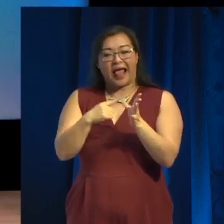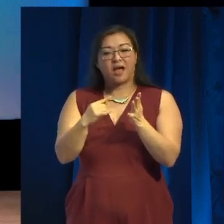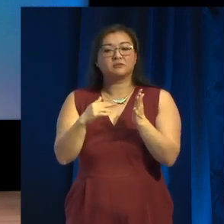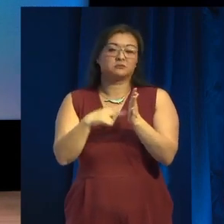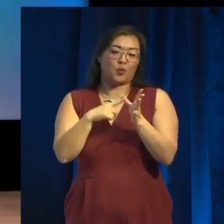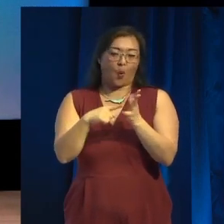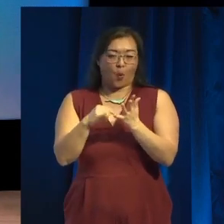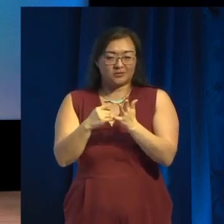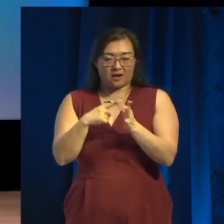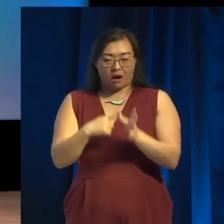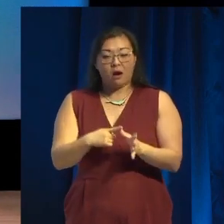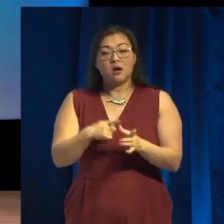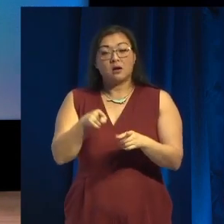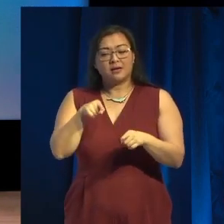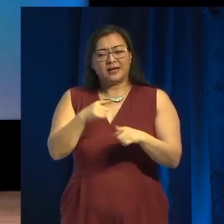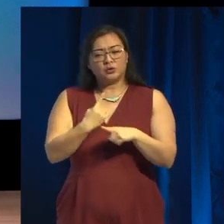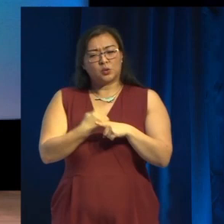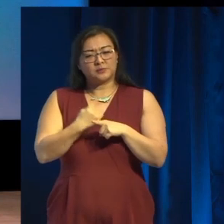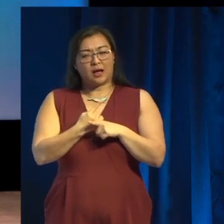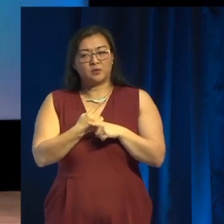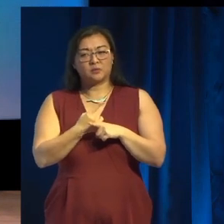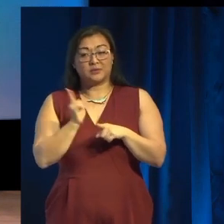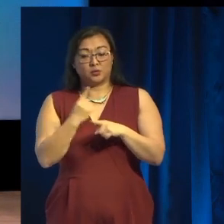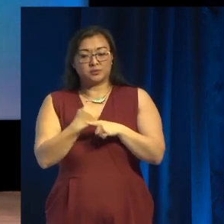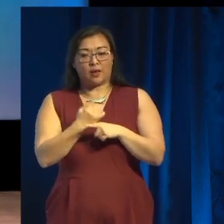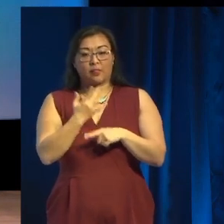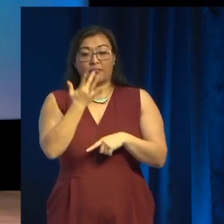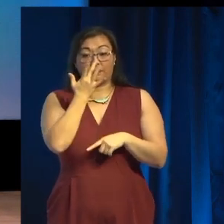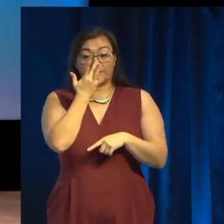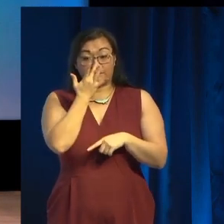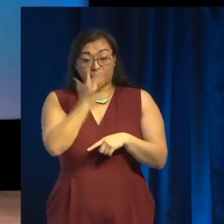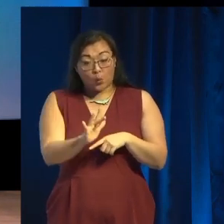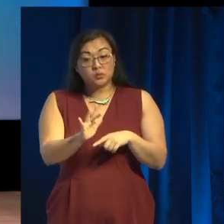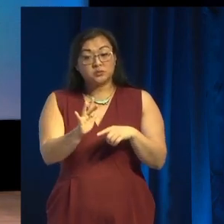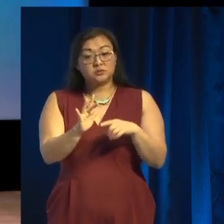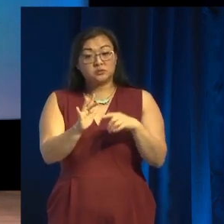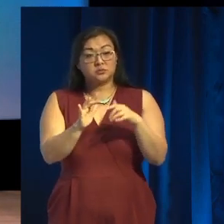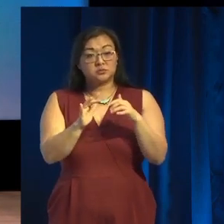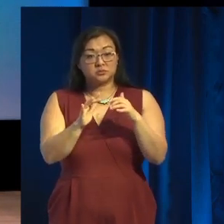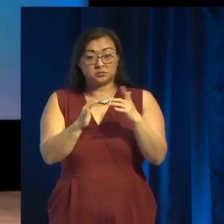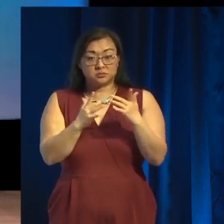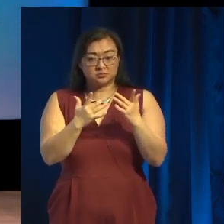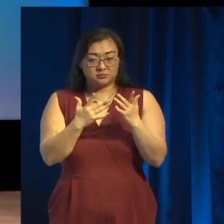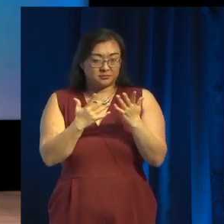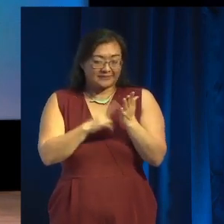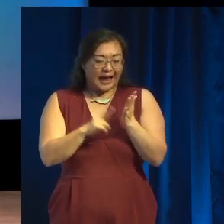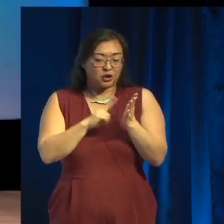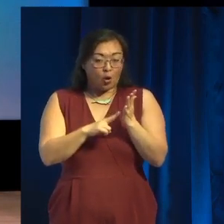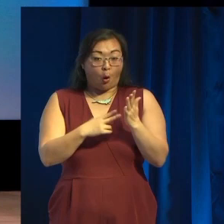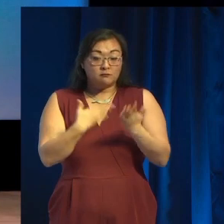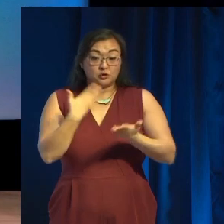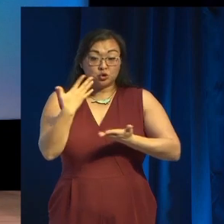false nature of story structure. Because as a storyteller, you're talking about something that happened in your life, for instance.